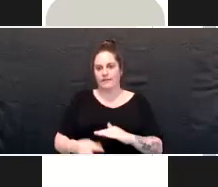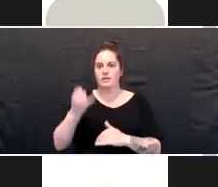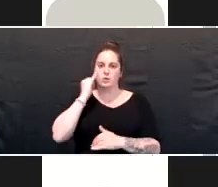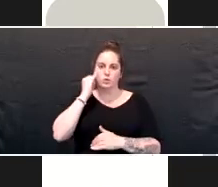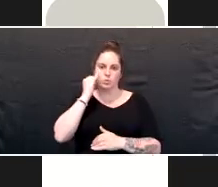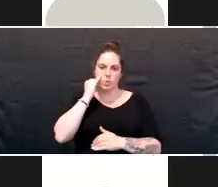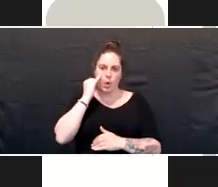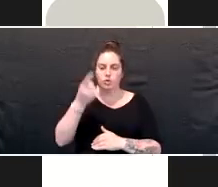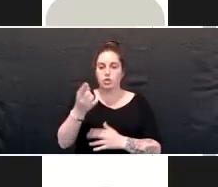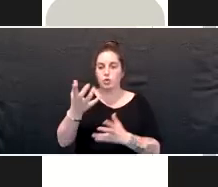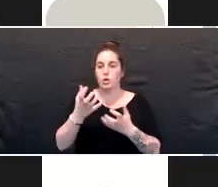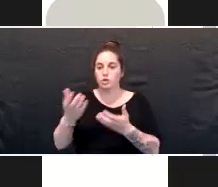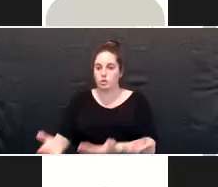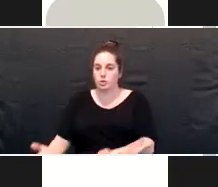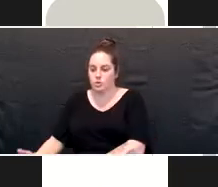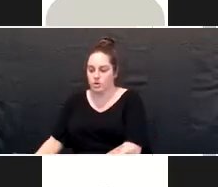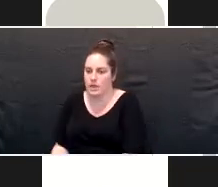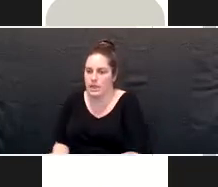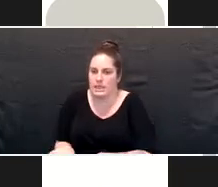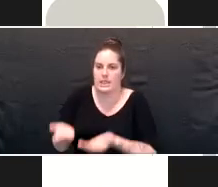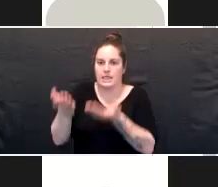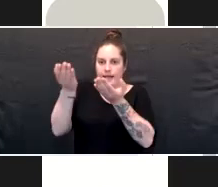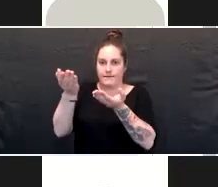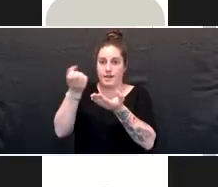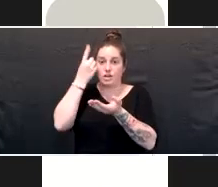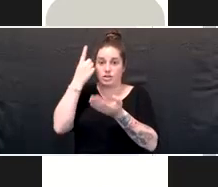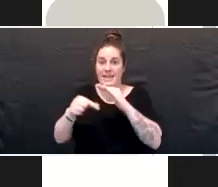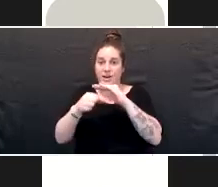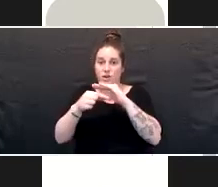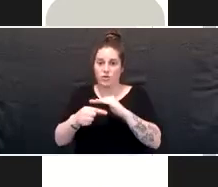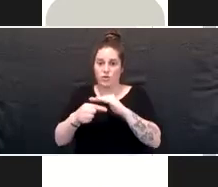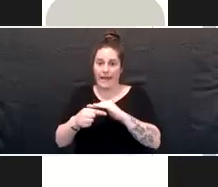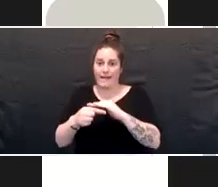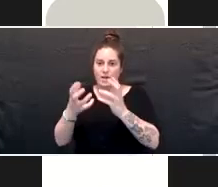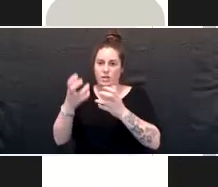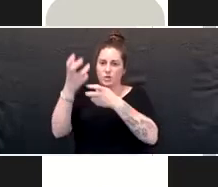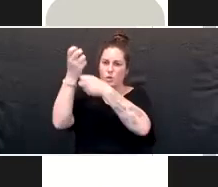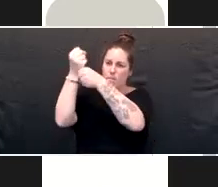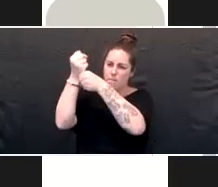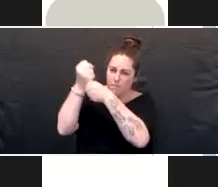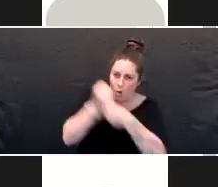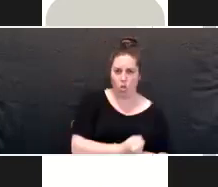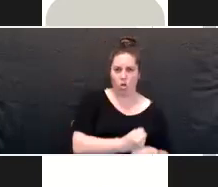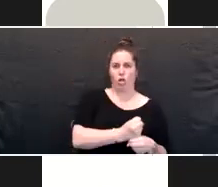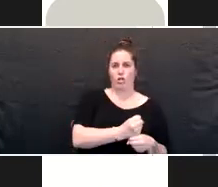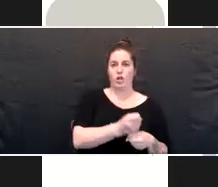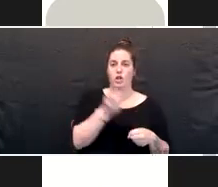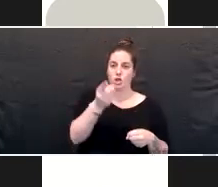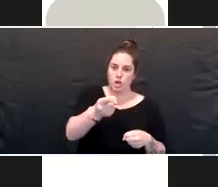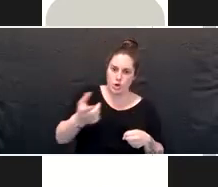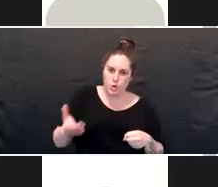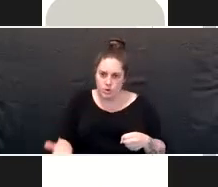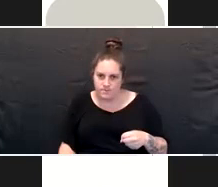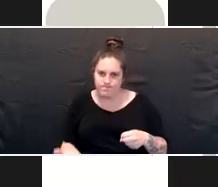to pull the object down. You're lifting the object up. So you're moving the object